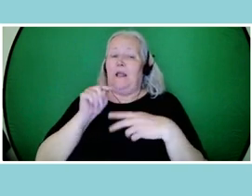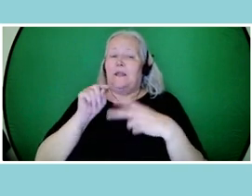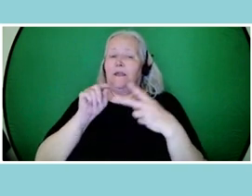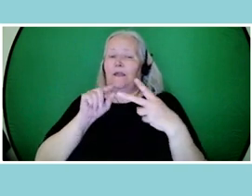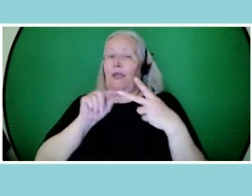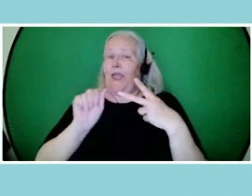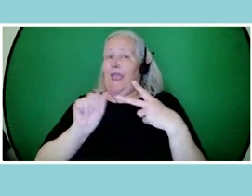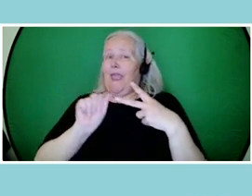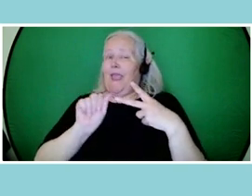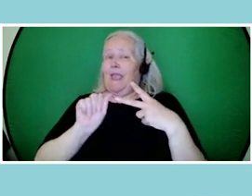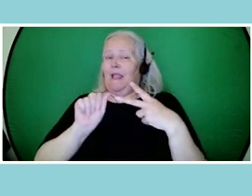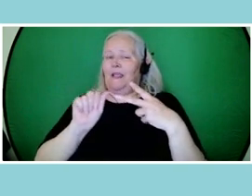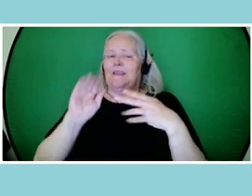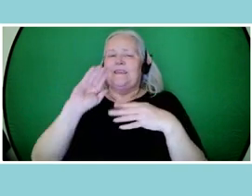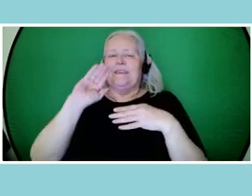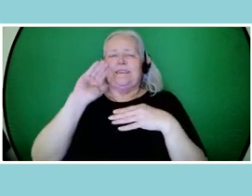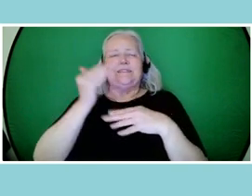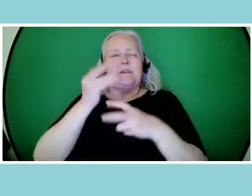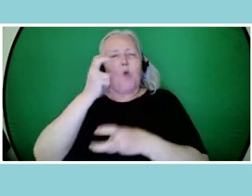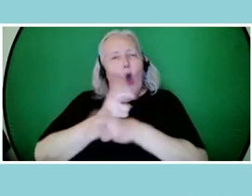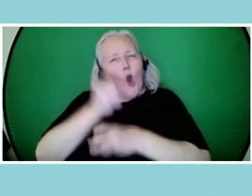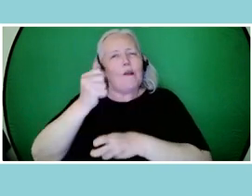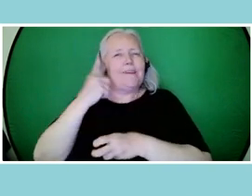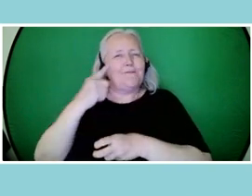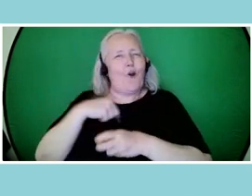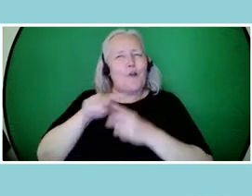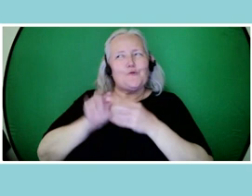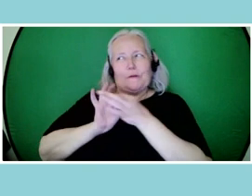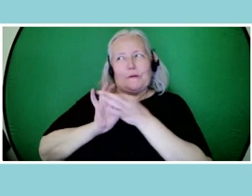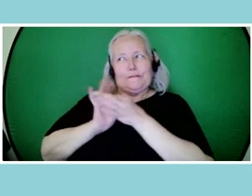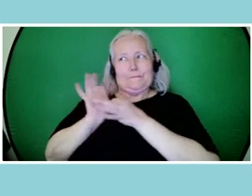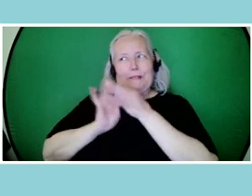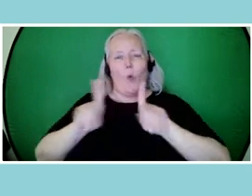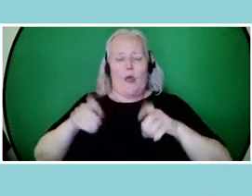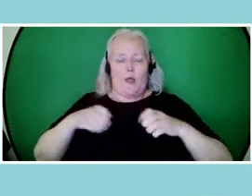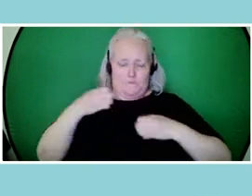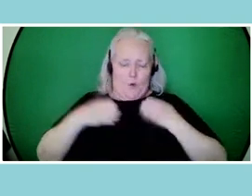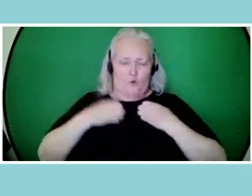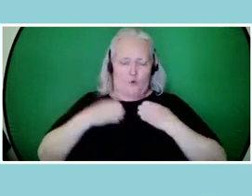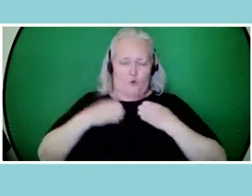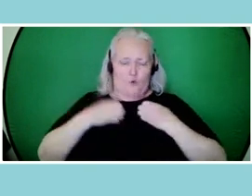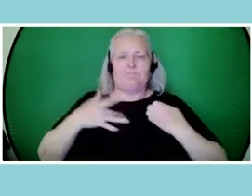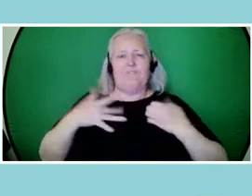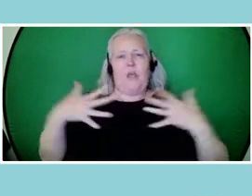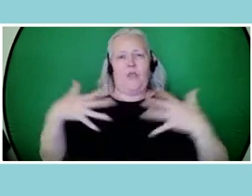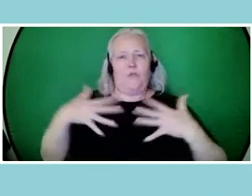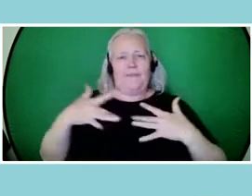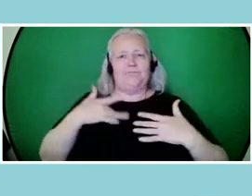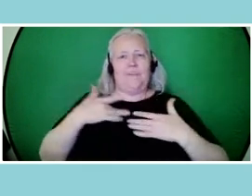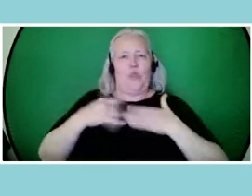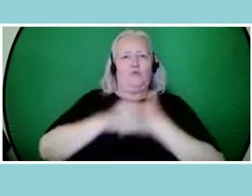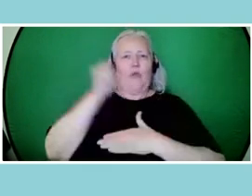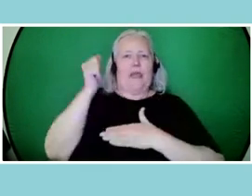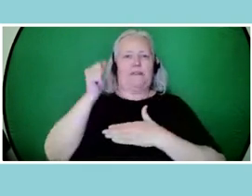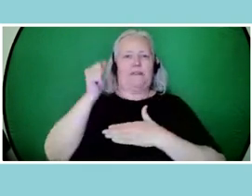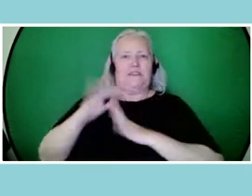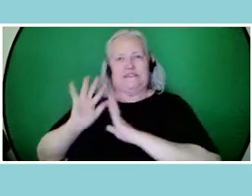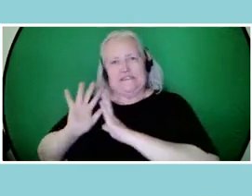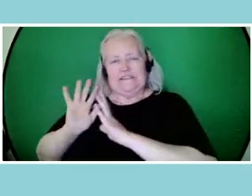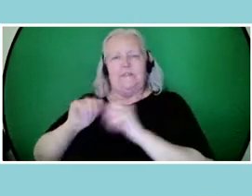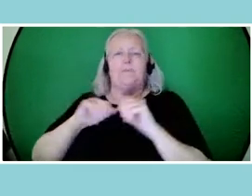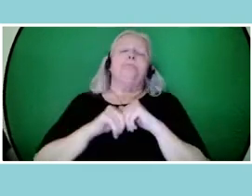most unable to articulate when we are scared or feel threatened, right? Examples